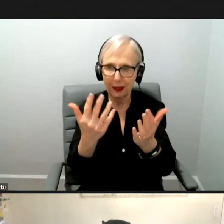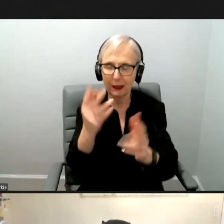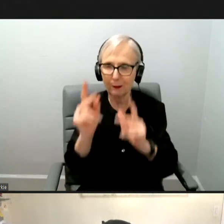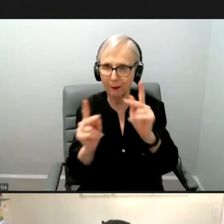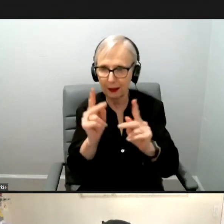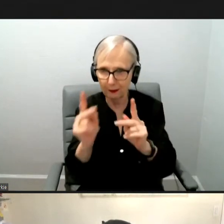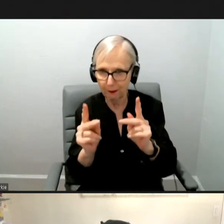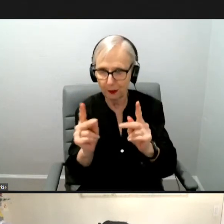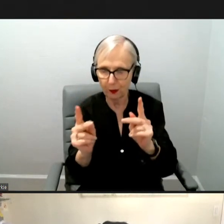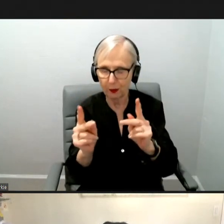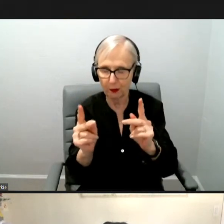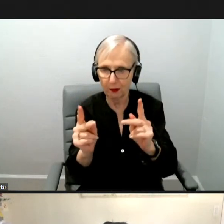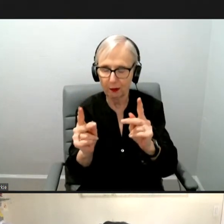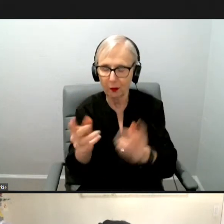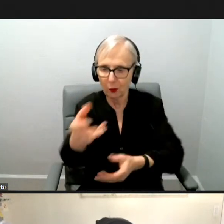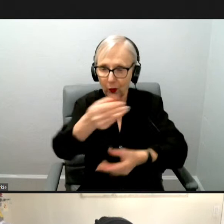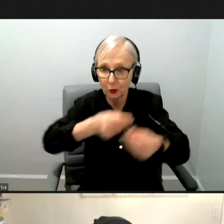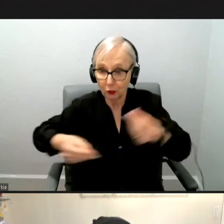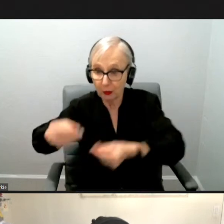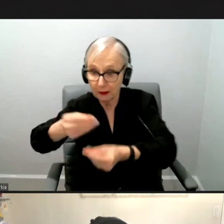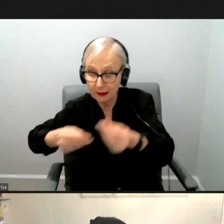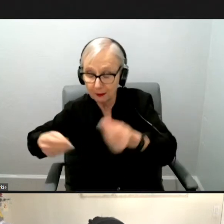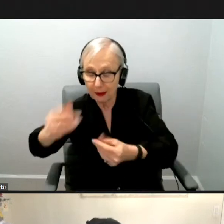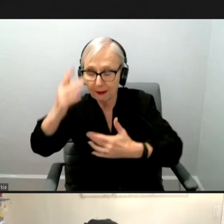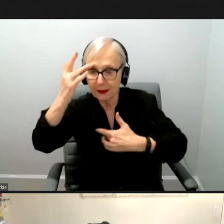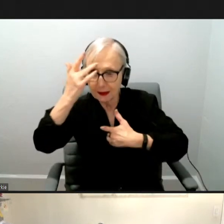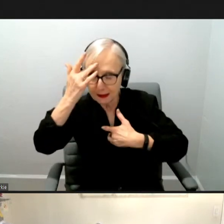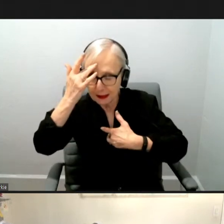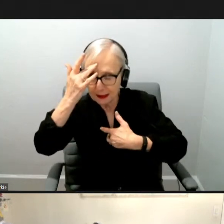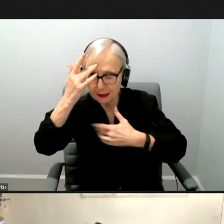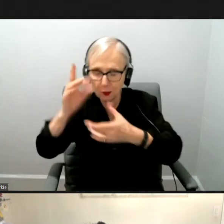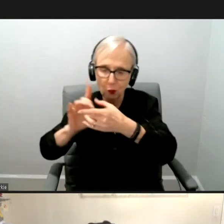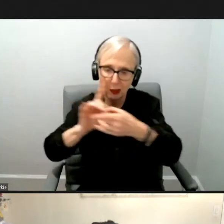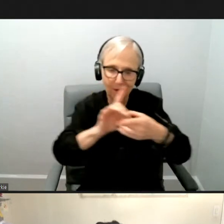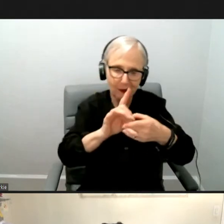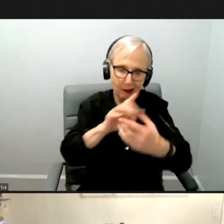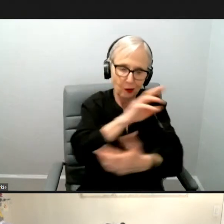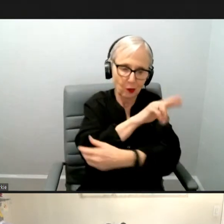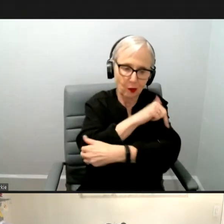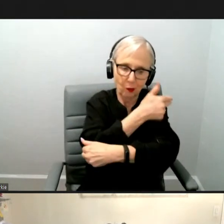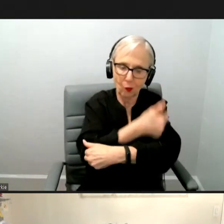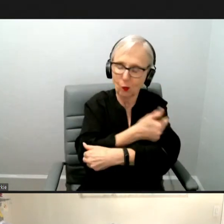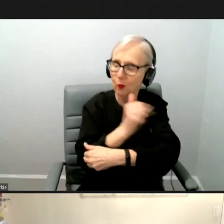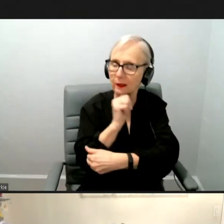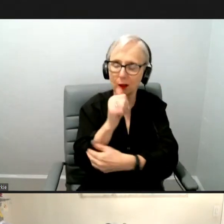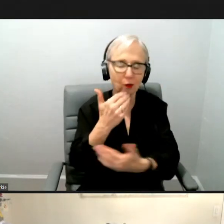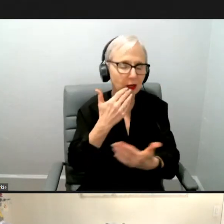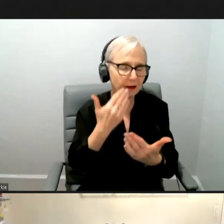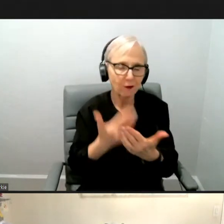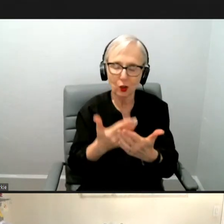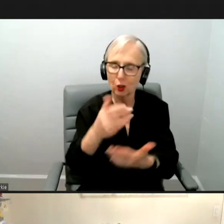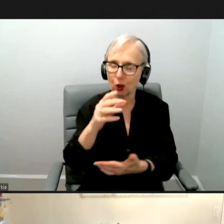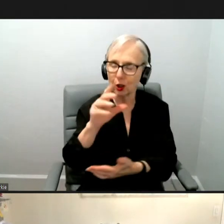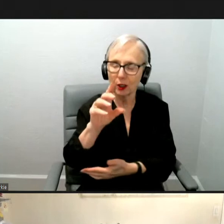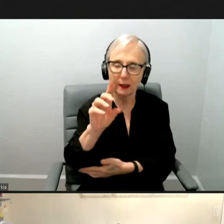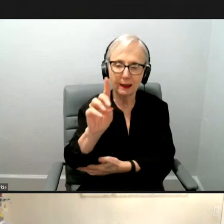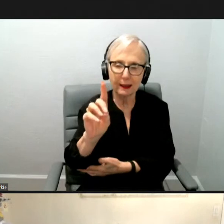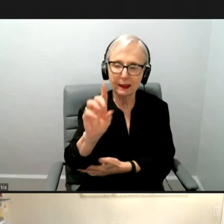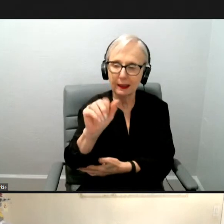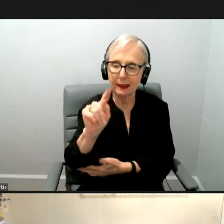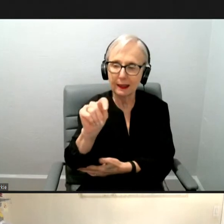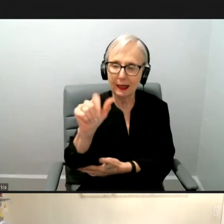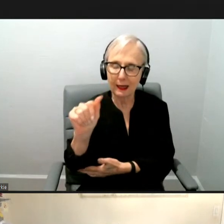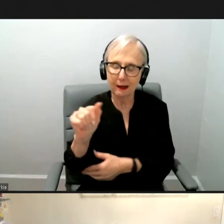COVID-19 transmission and hospitalizations because we don't have great data on severity right now. So as I mentioned